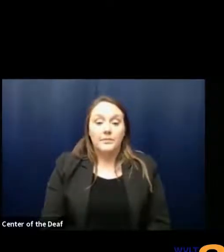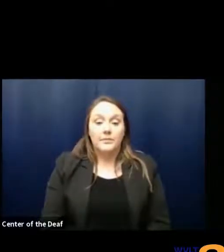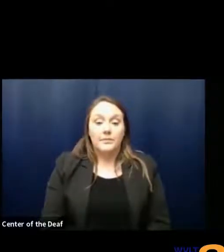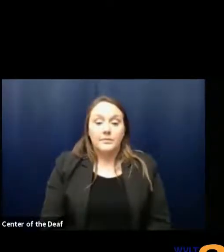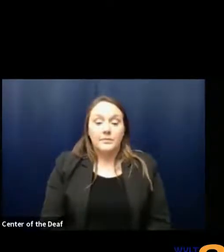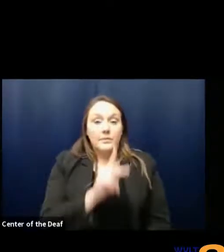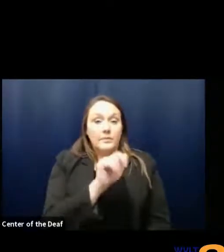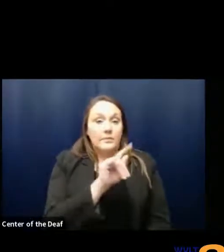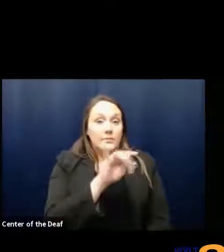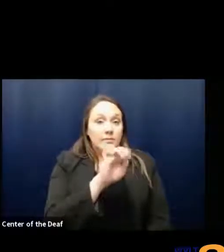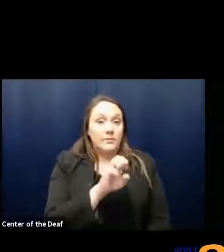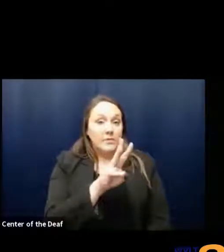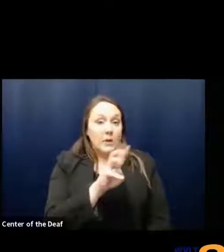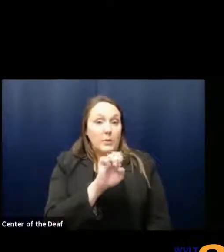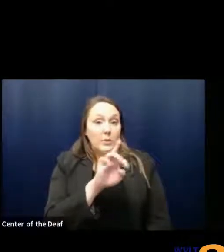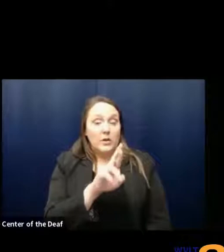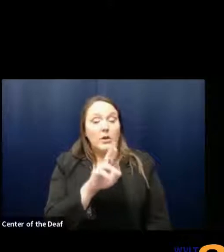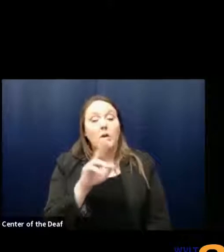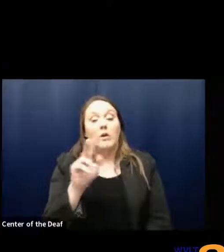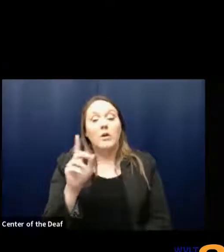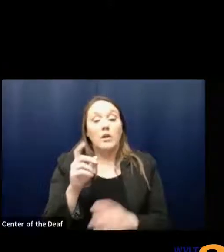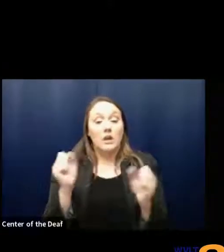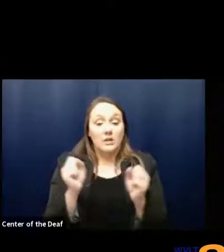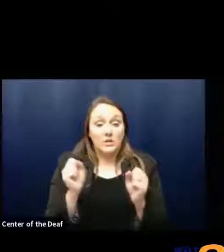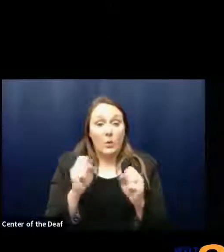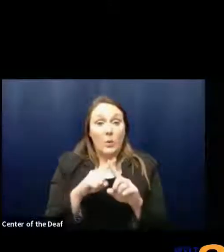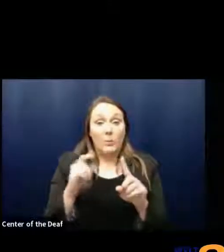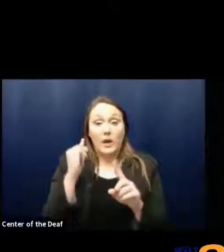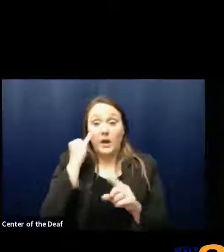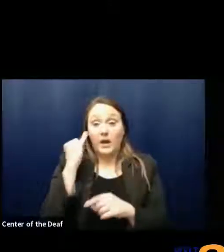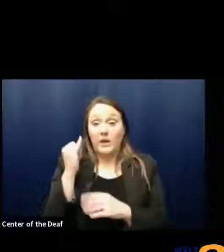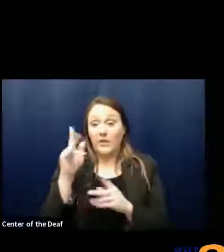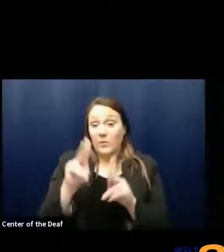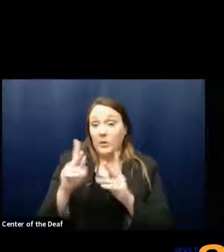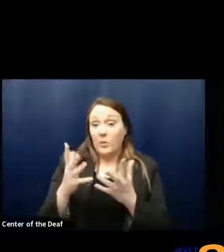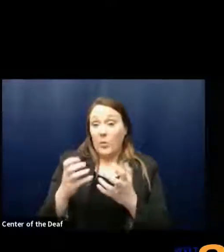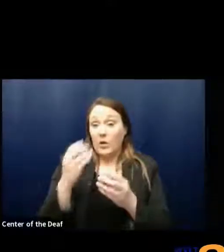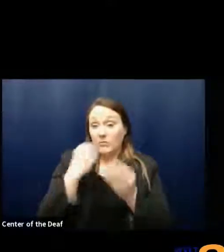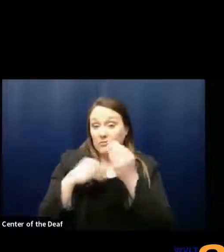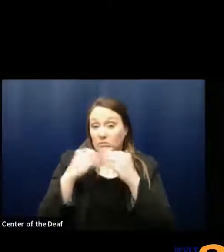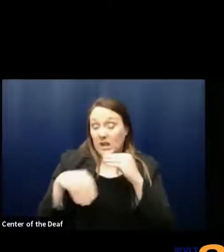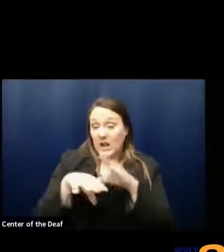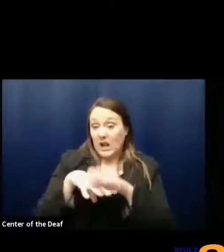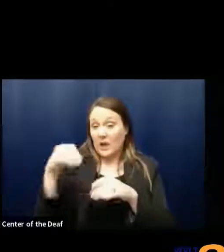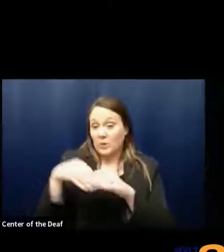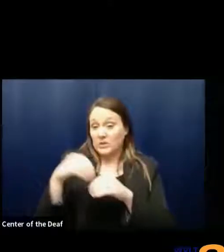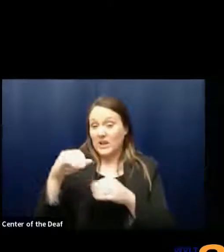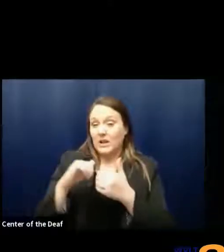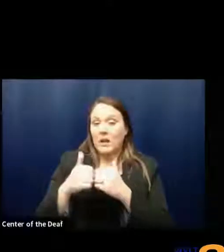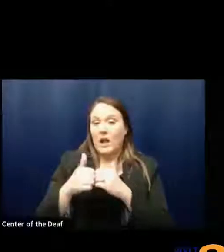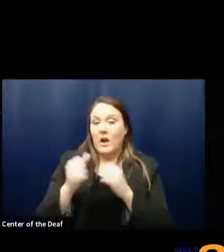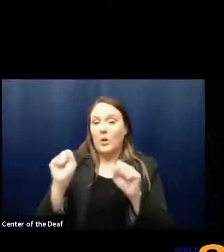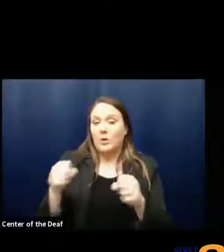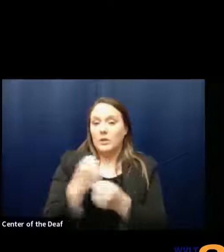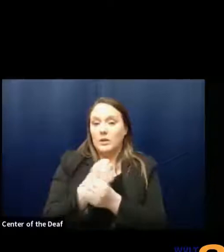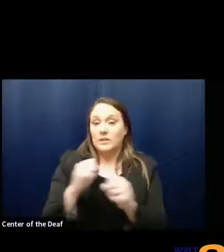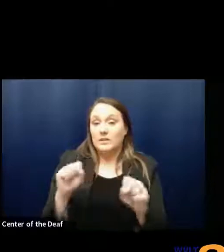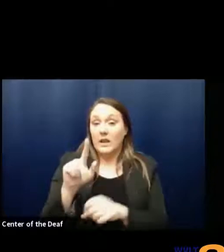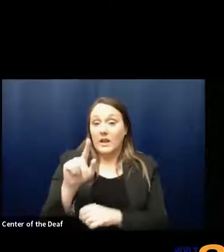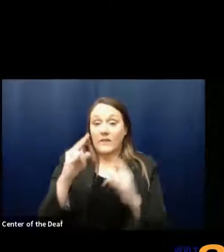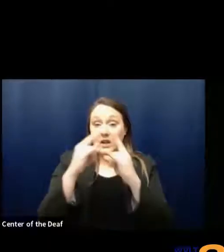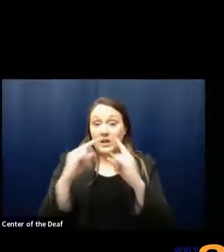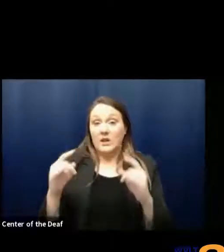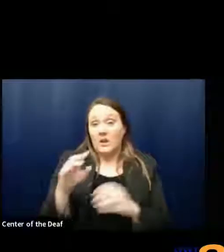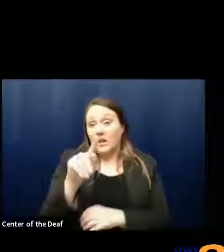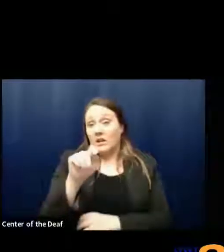From Katie with WBIR, it's cold, but if people want to dine outside, how can they do so safely? Are tents okay?